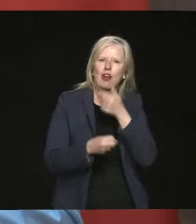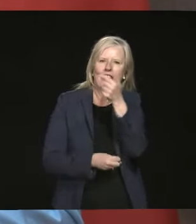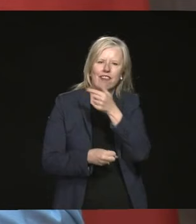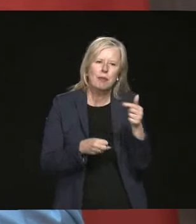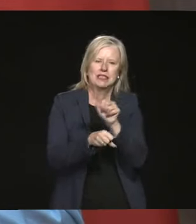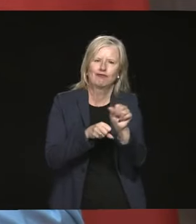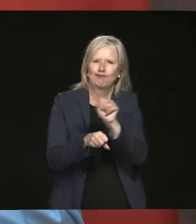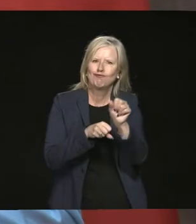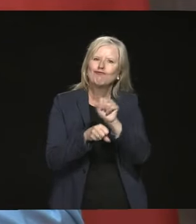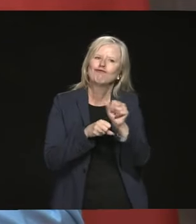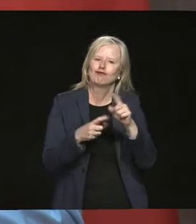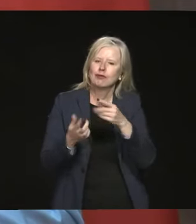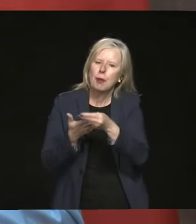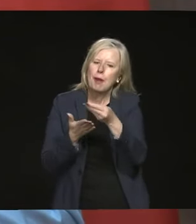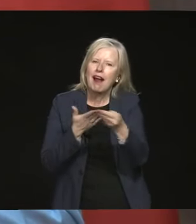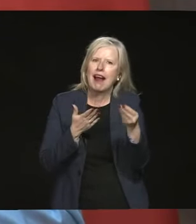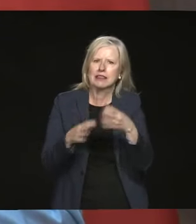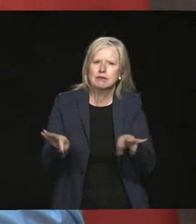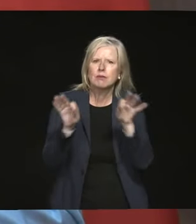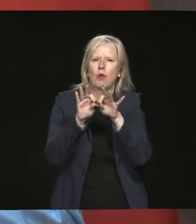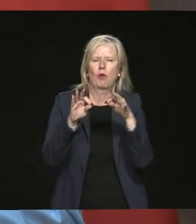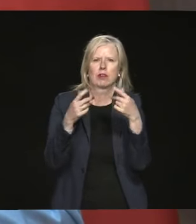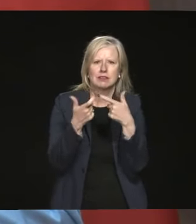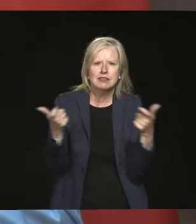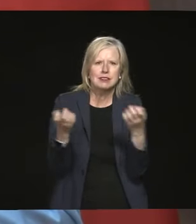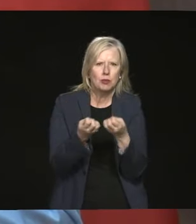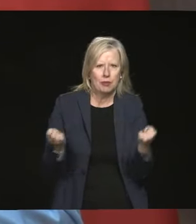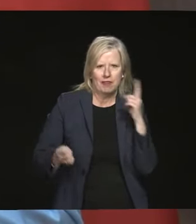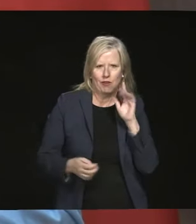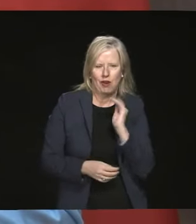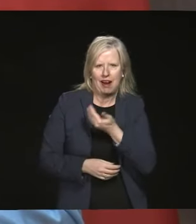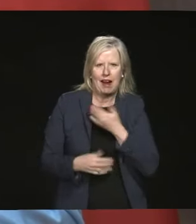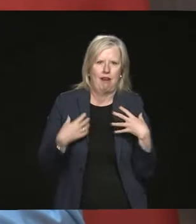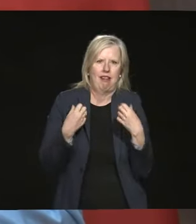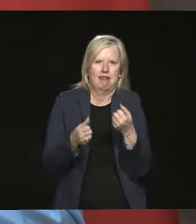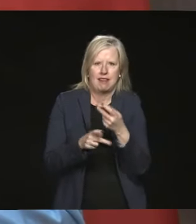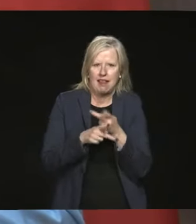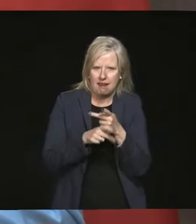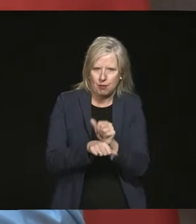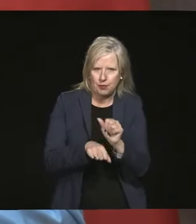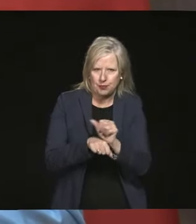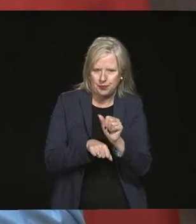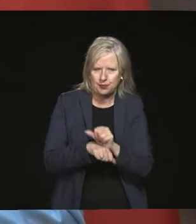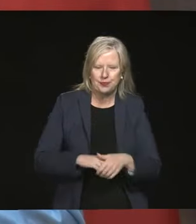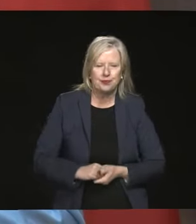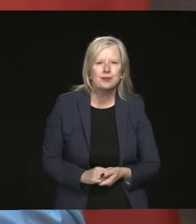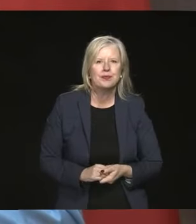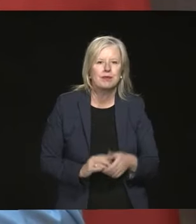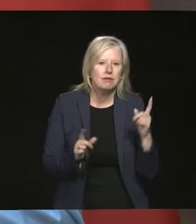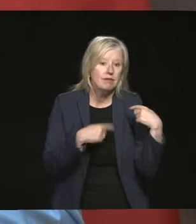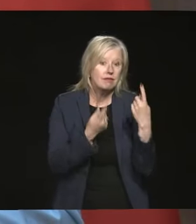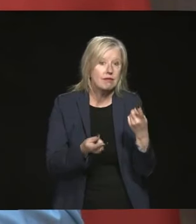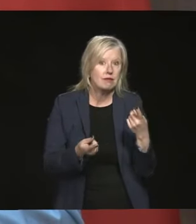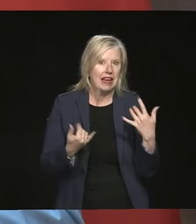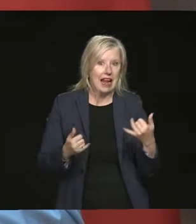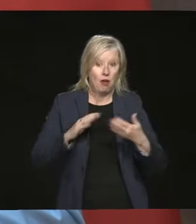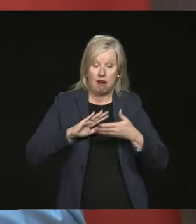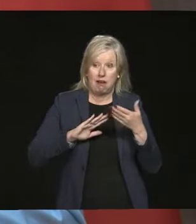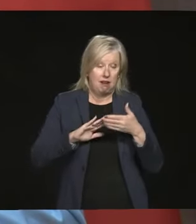vital supplies for our healthcare workers. We are operating in a hyper-competitive